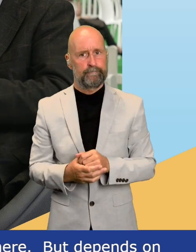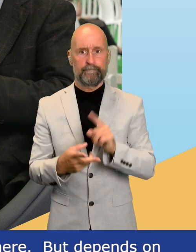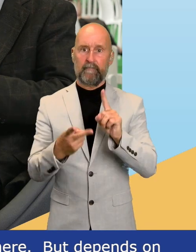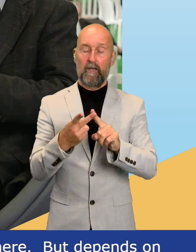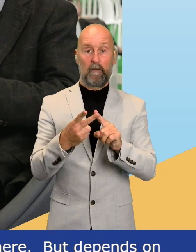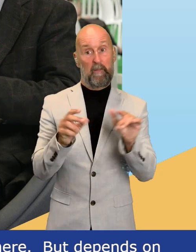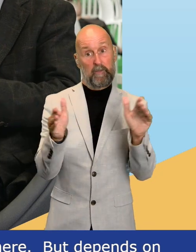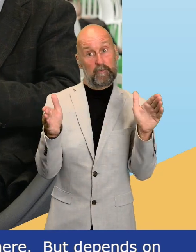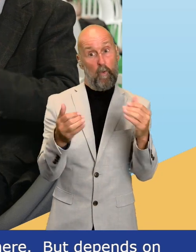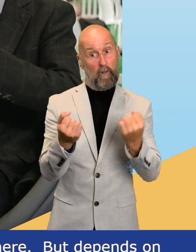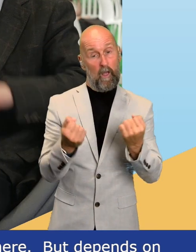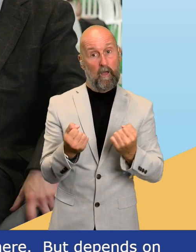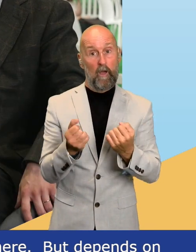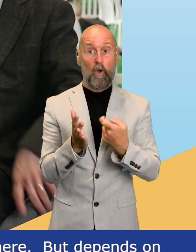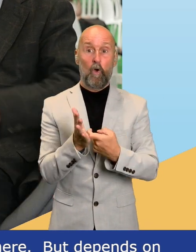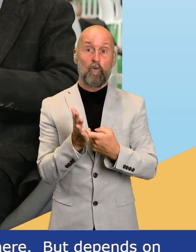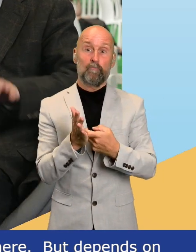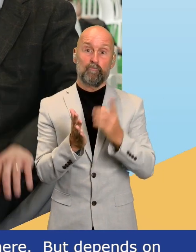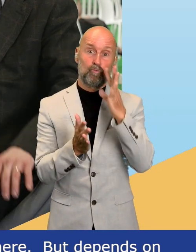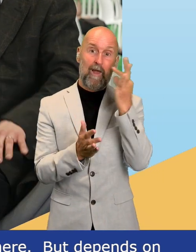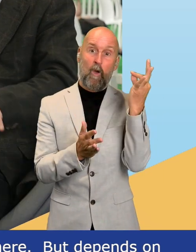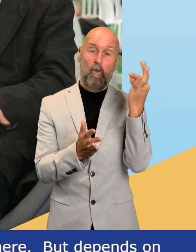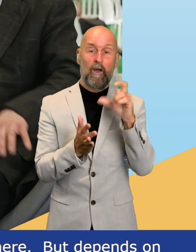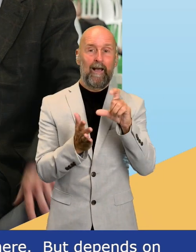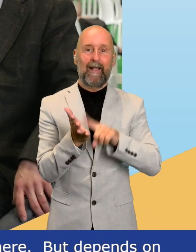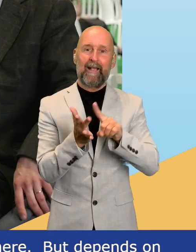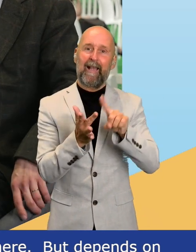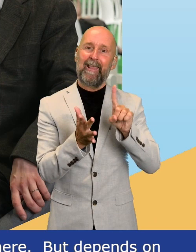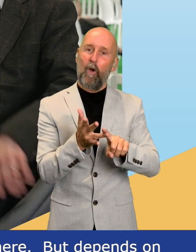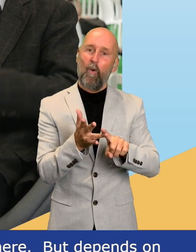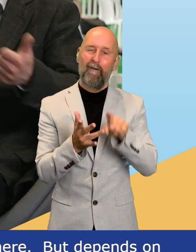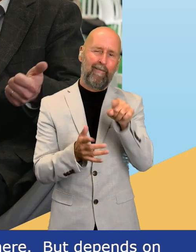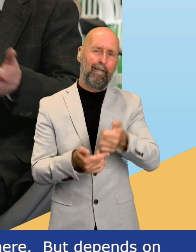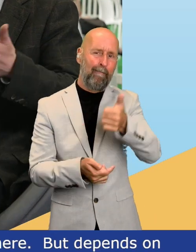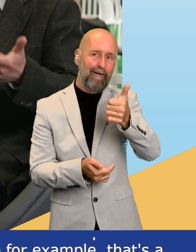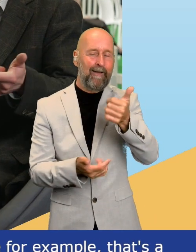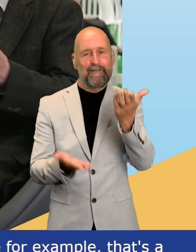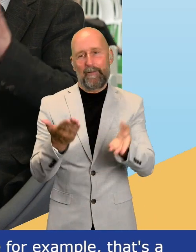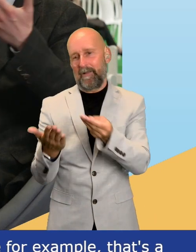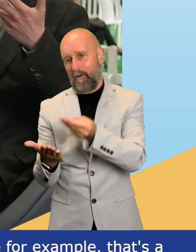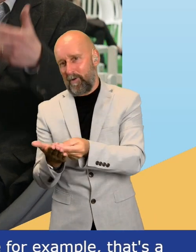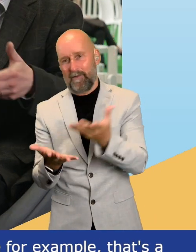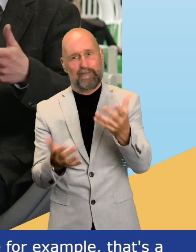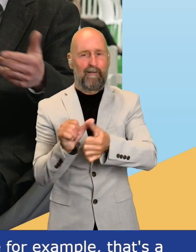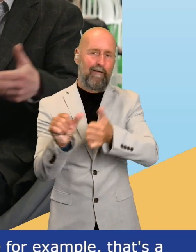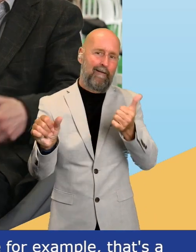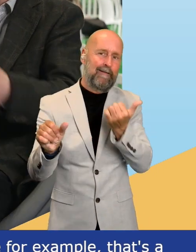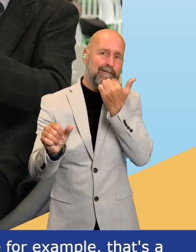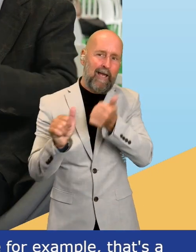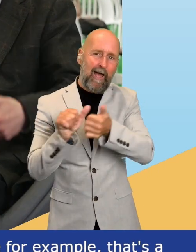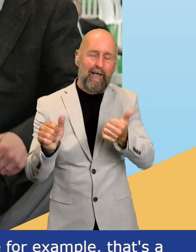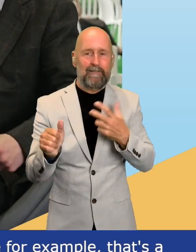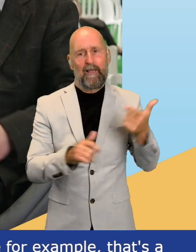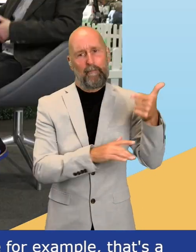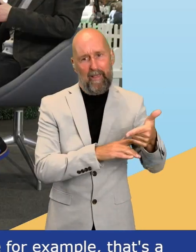something smaller, the new Renault Clio, that's fantastic. So it really does depend on what you're looking for in terms of price, in terms of size, in terms of whether you want